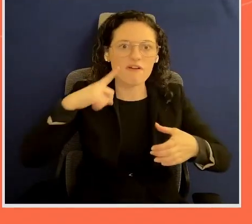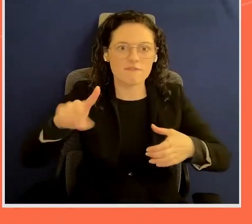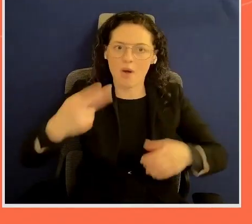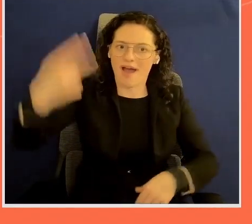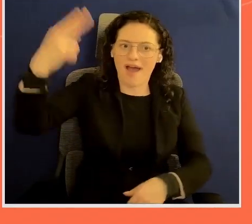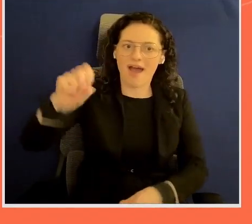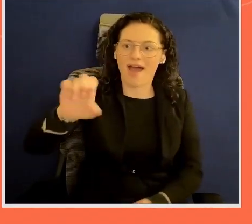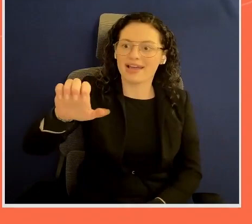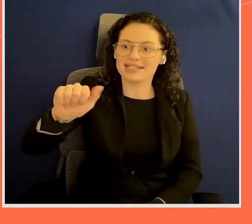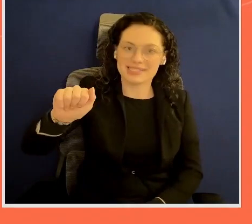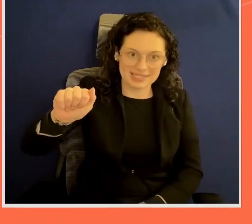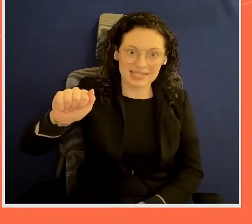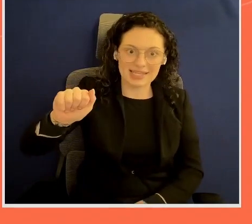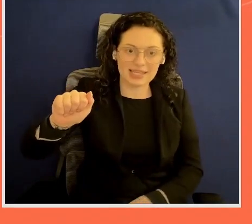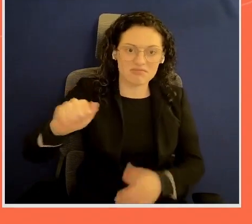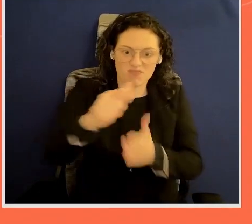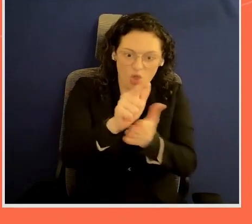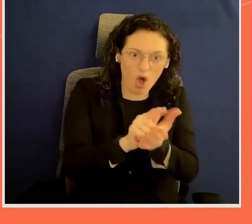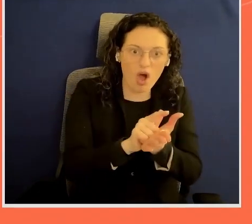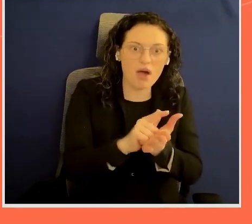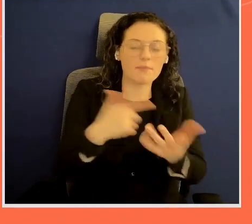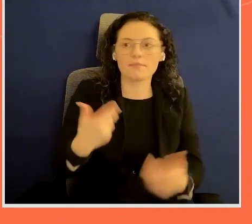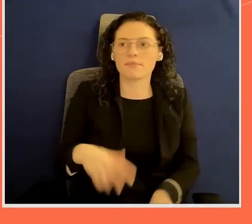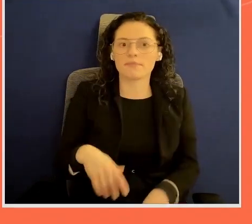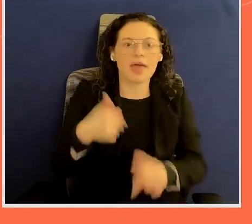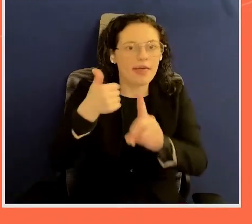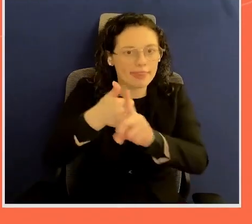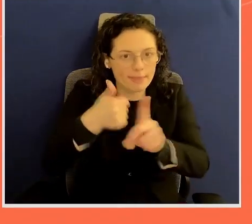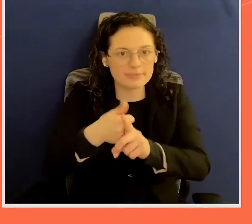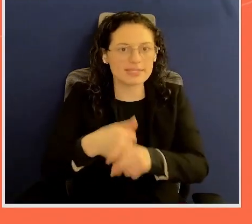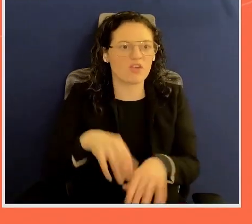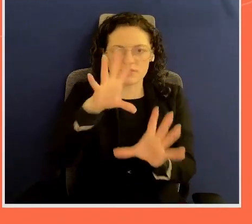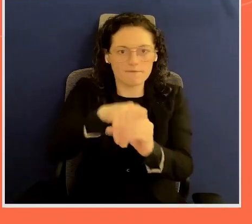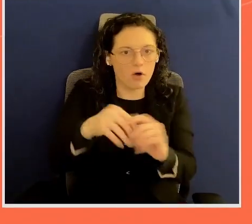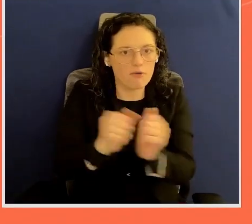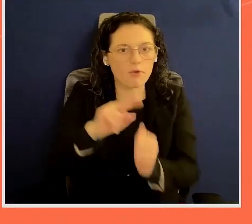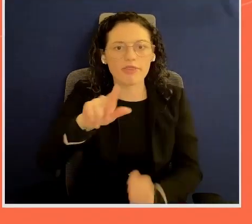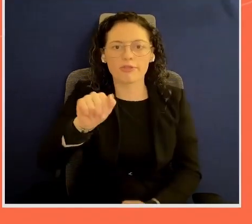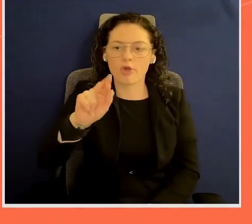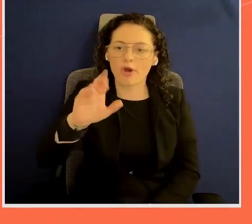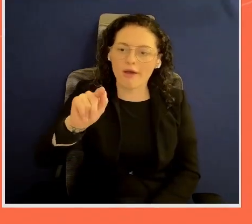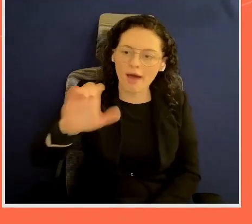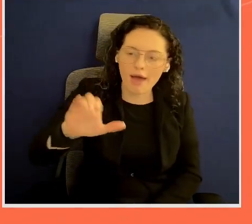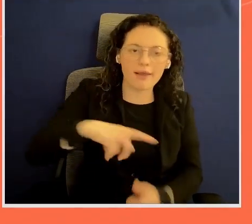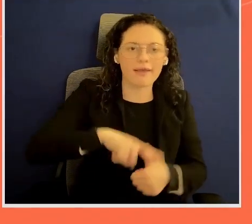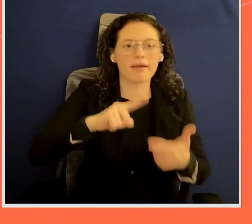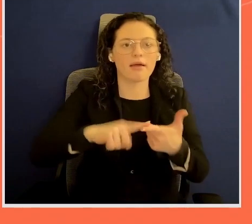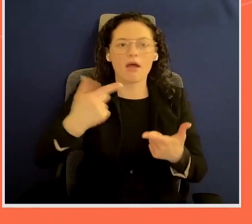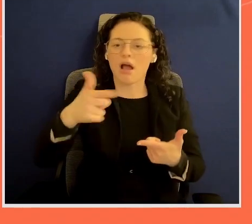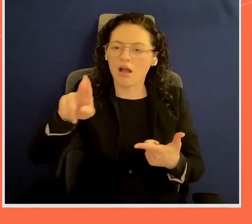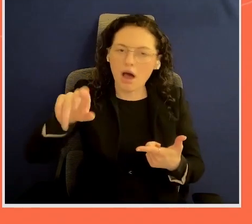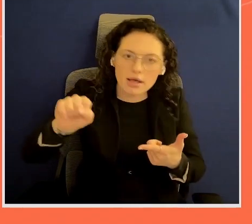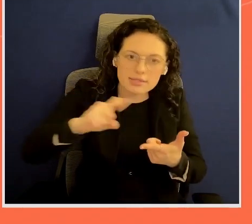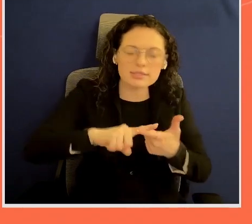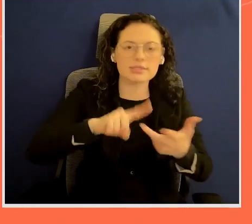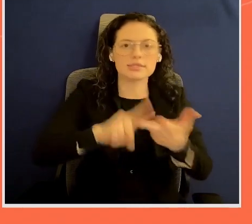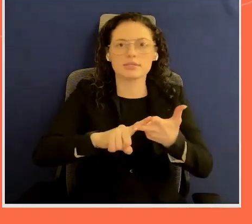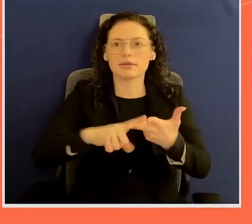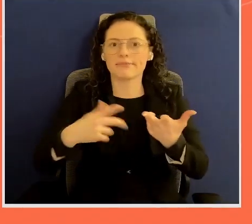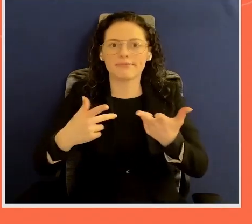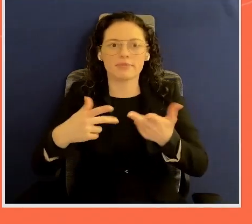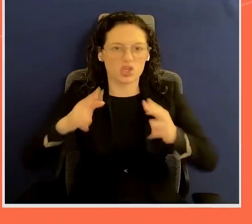us that primal sense of wonder that captures anybody who goes